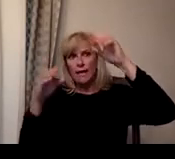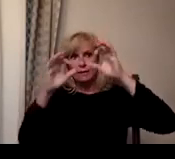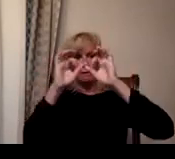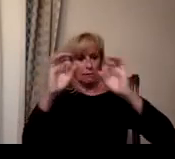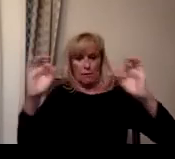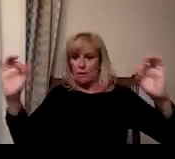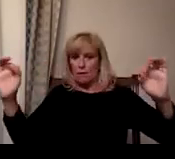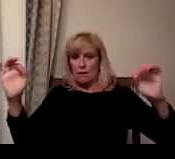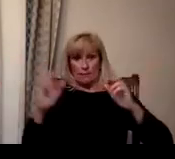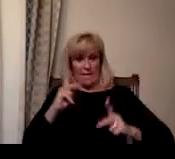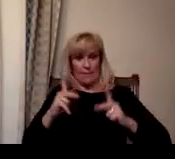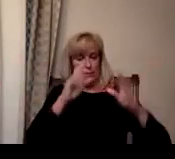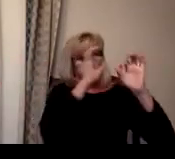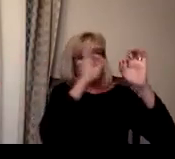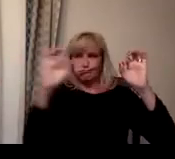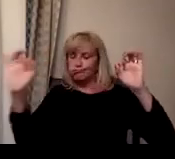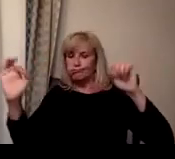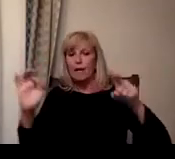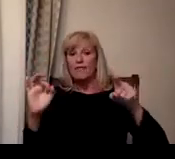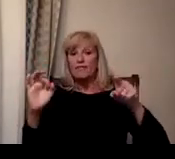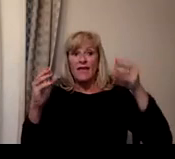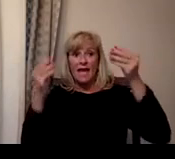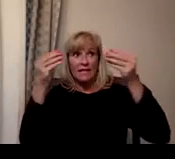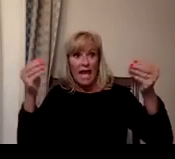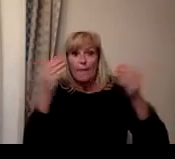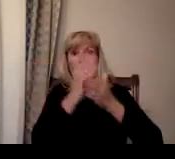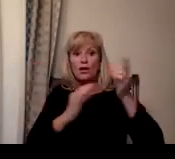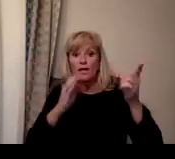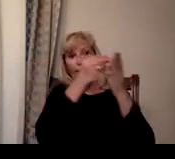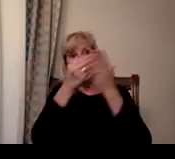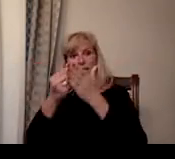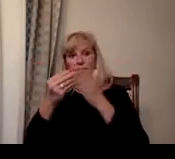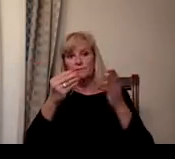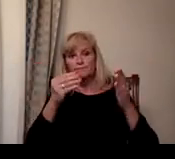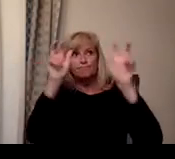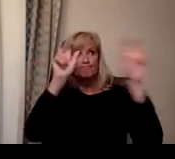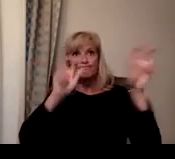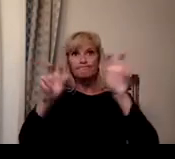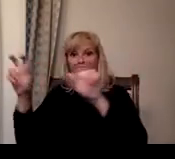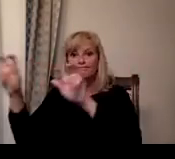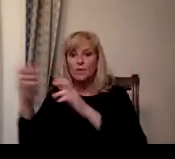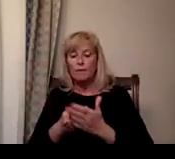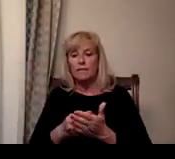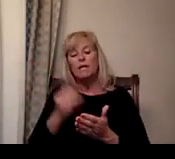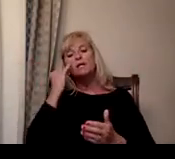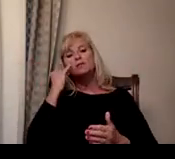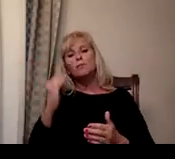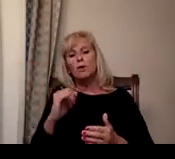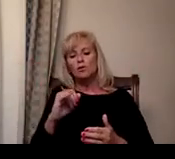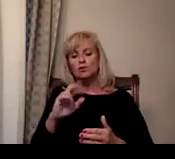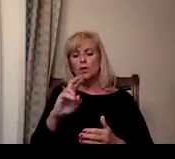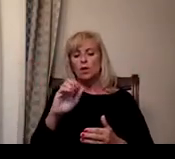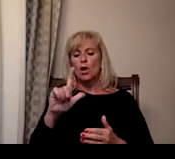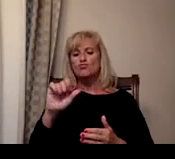that. That's very similar. Unlike those, let's say a real estate agent under that firm